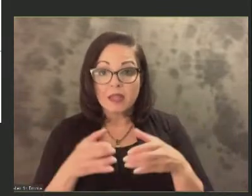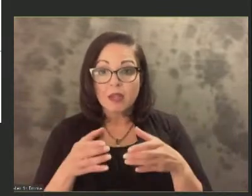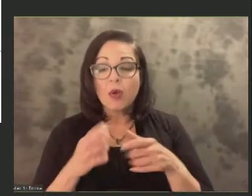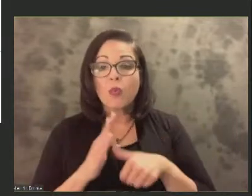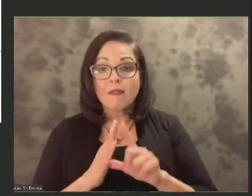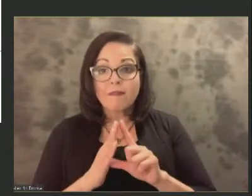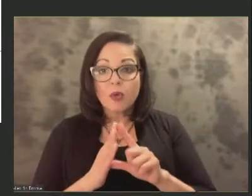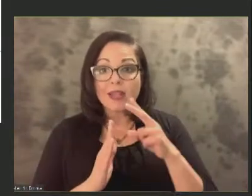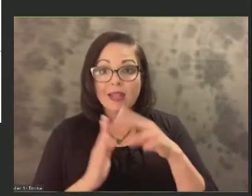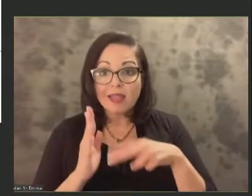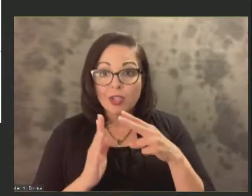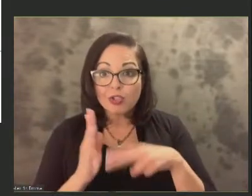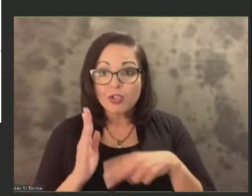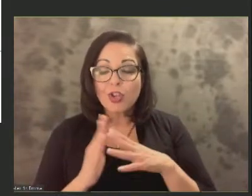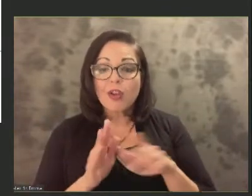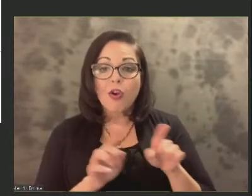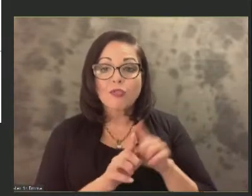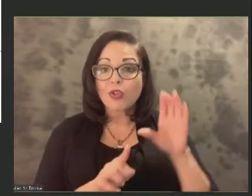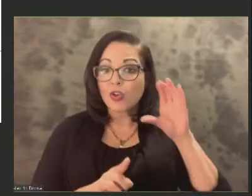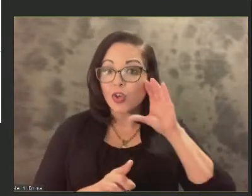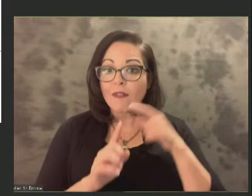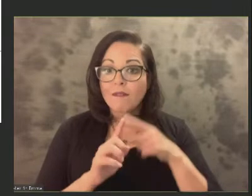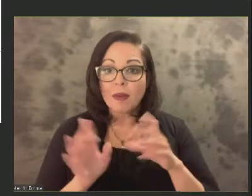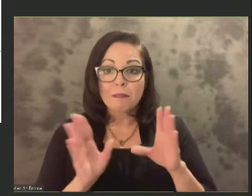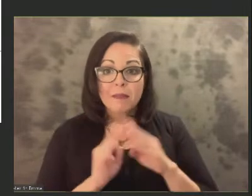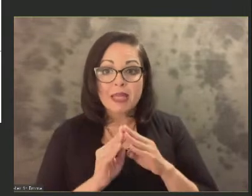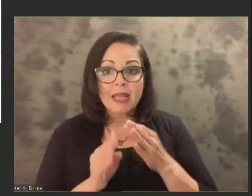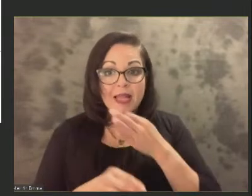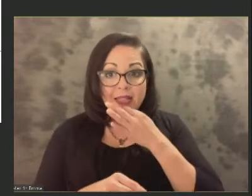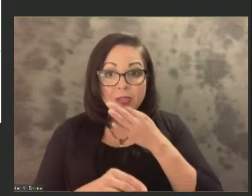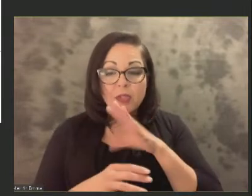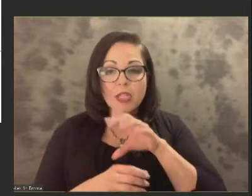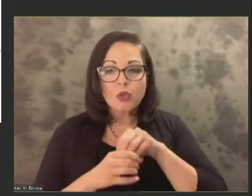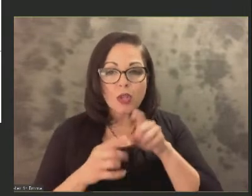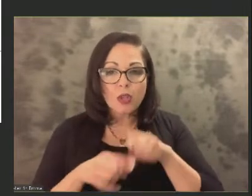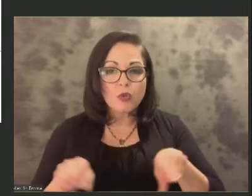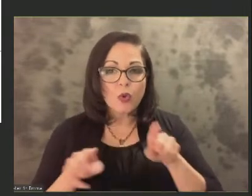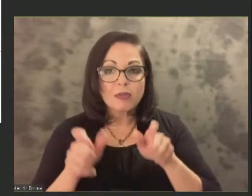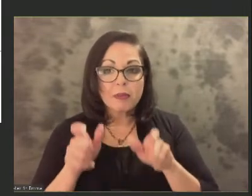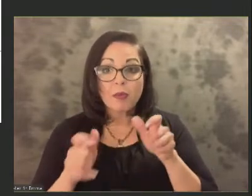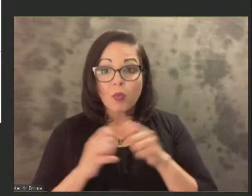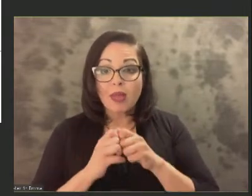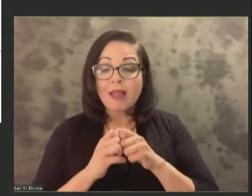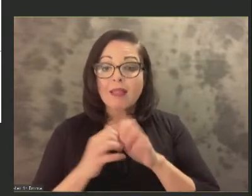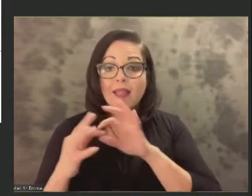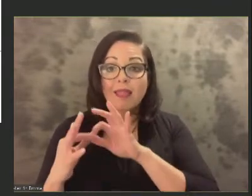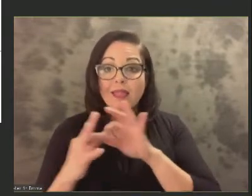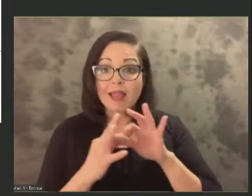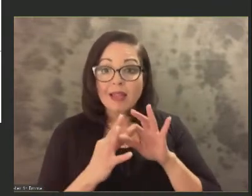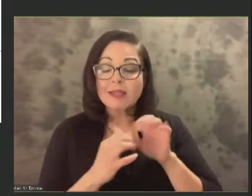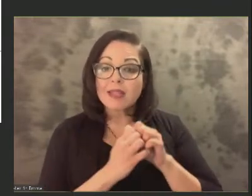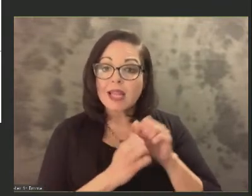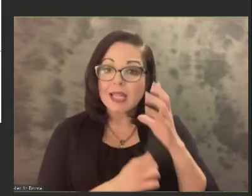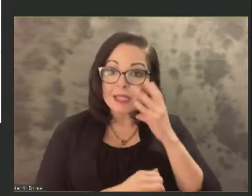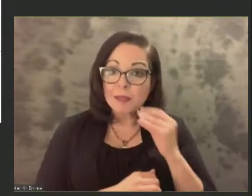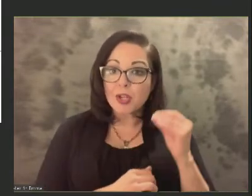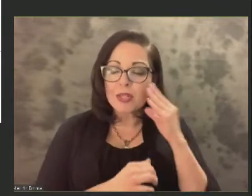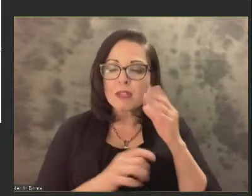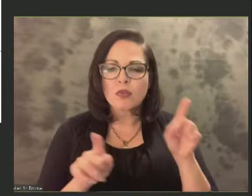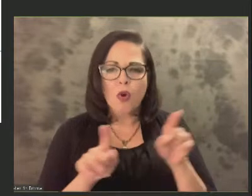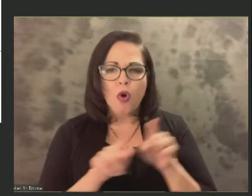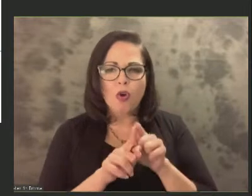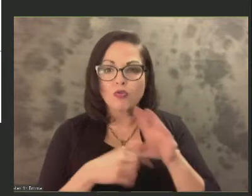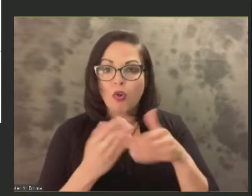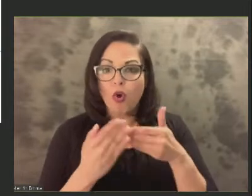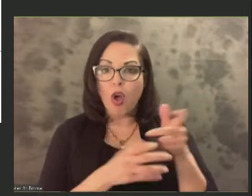They heard from leading experts, including those with lived experiences, and they all drew